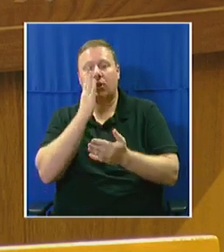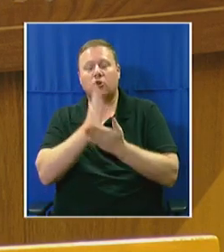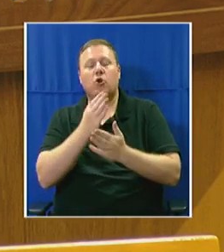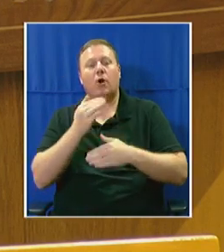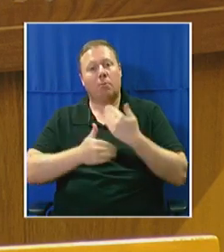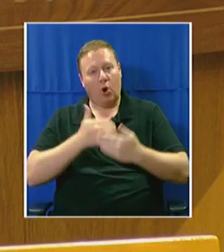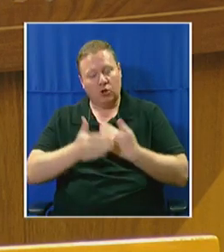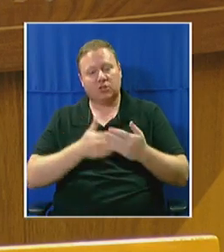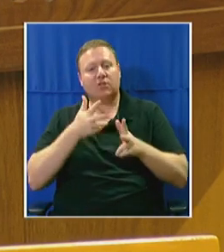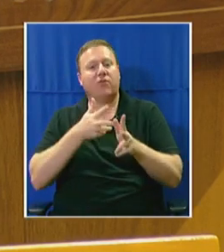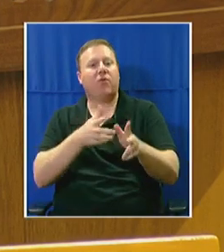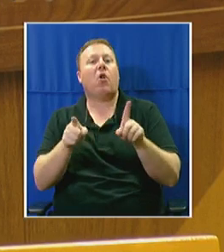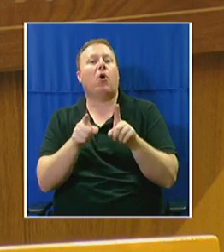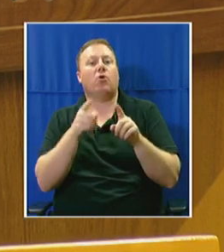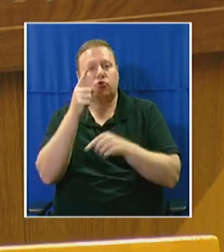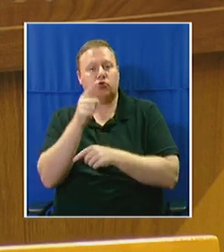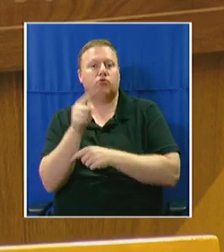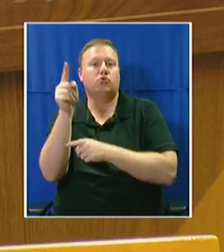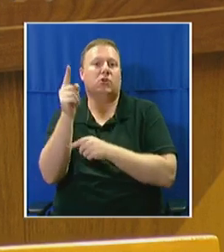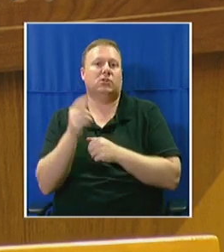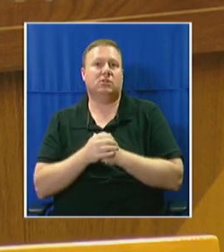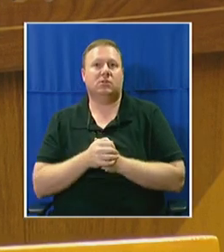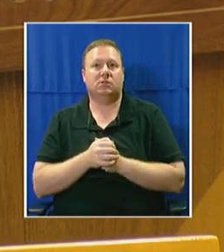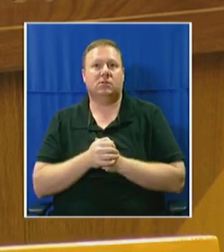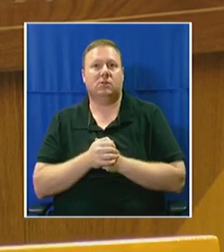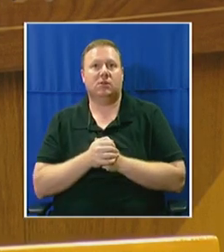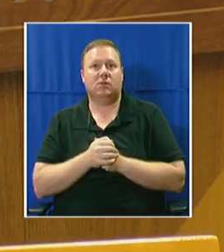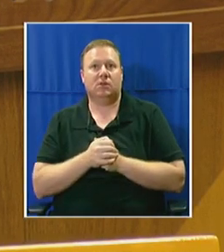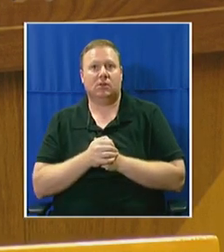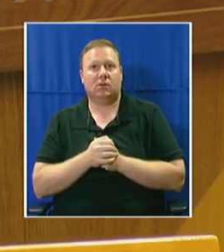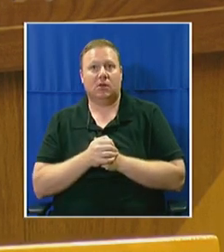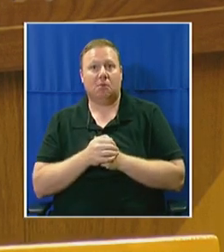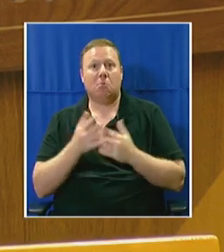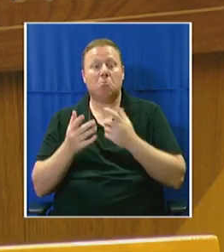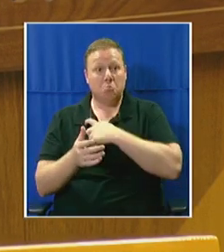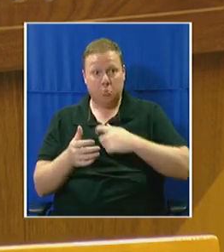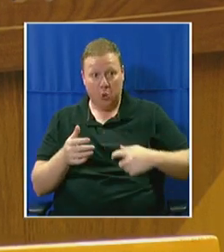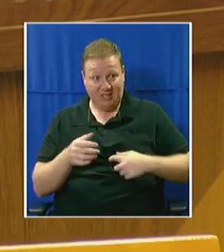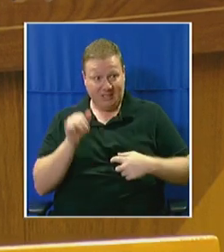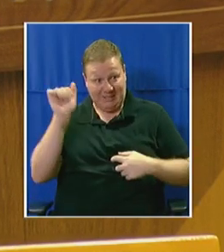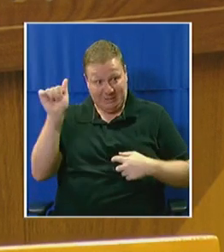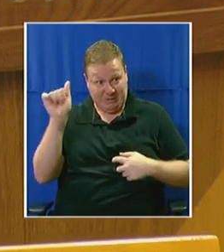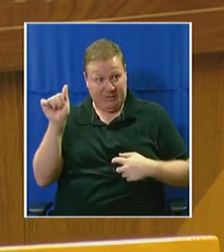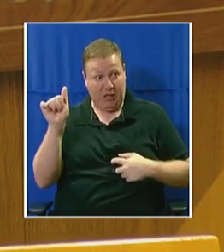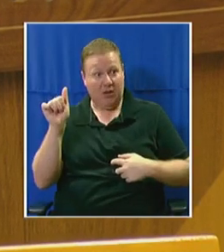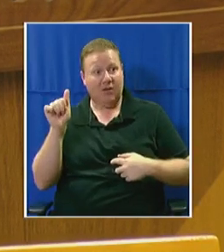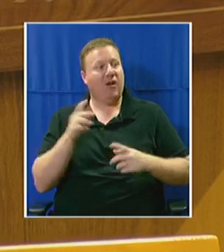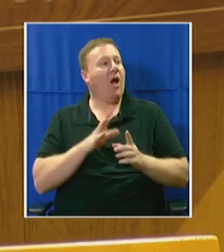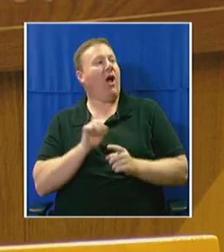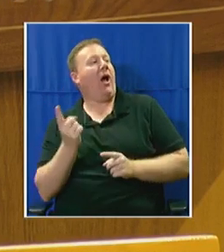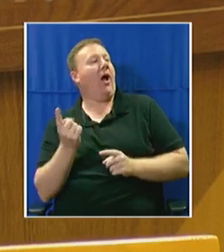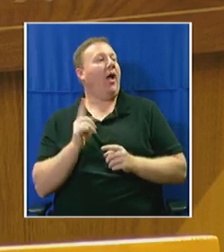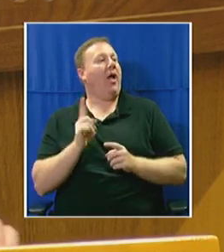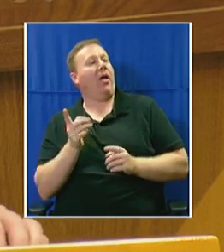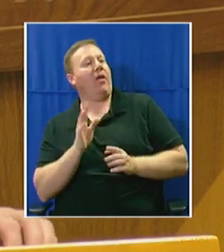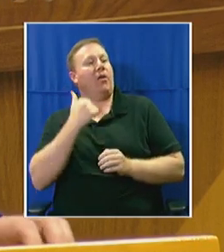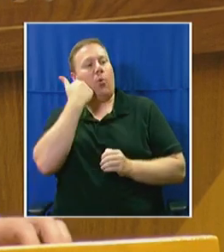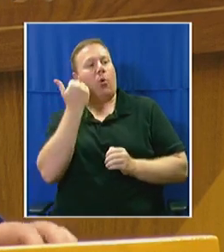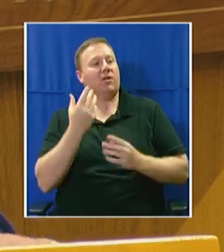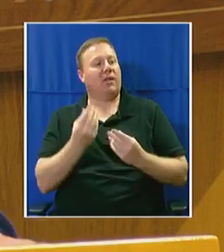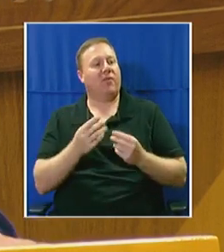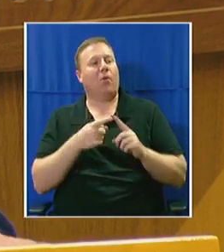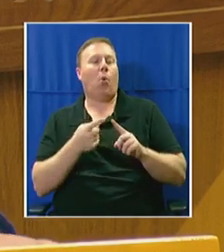could if not taken properly erode the independence of the NPA therefore we as Parliament should carefully consider whether the